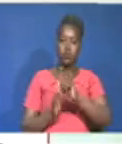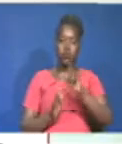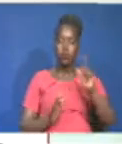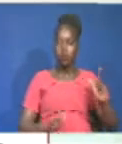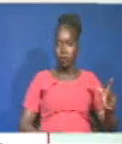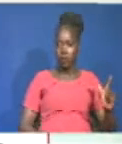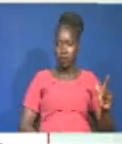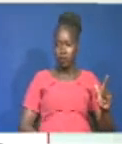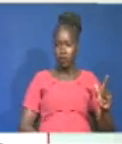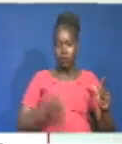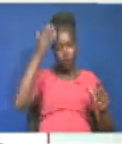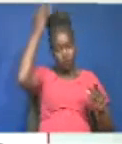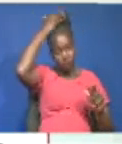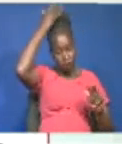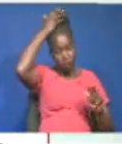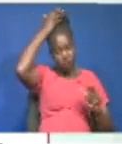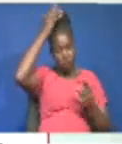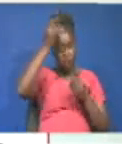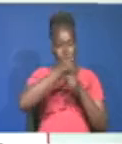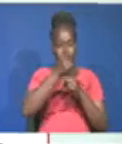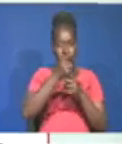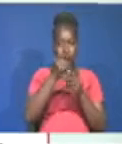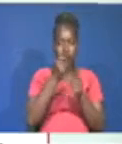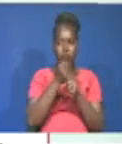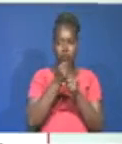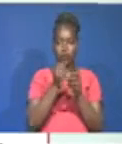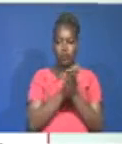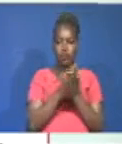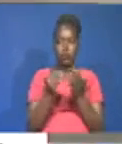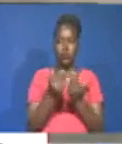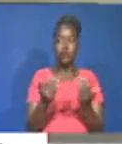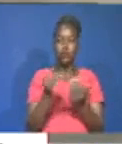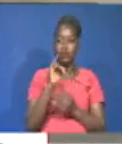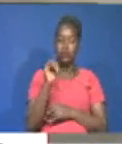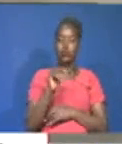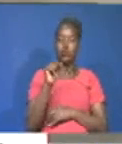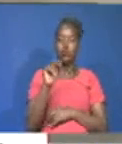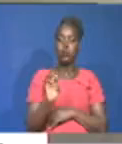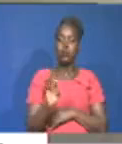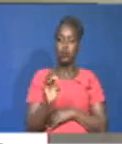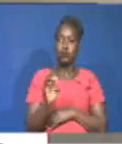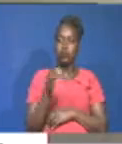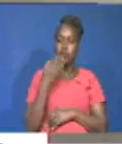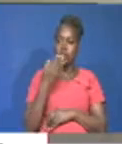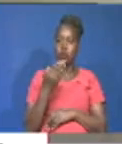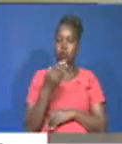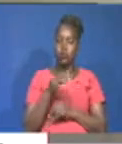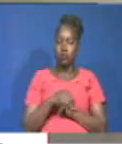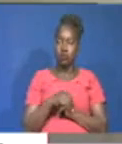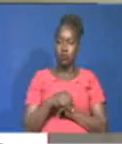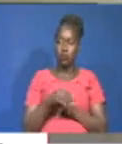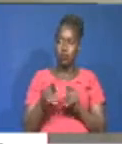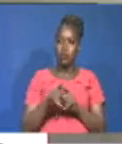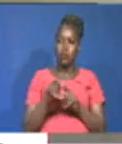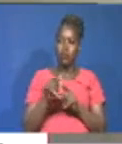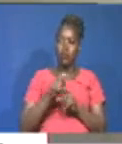a nurse trained and working with Bethany Kids, and that is Jane Mutinda. Thank you very much for your time, Jane. And on the far